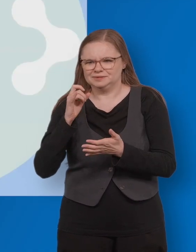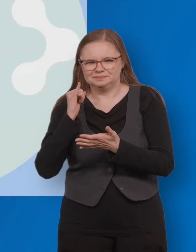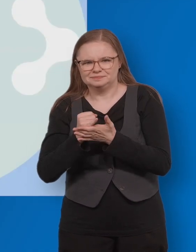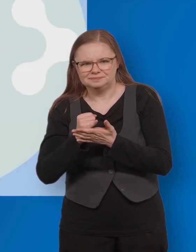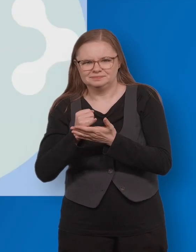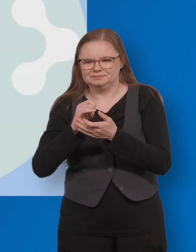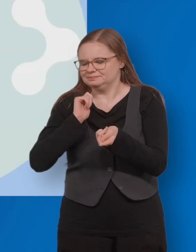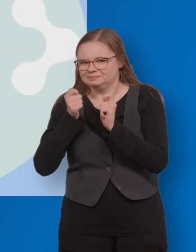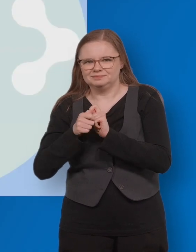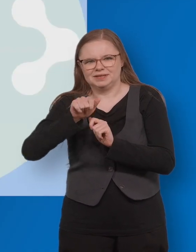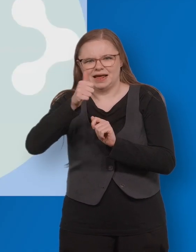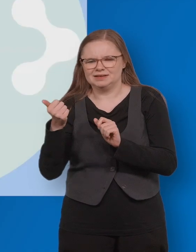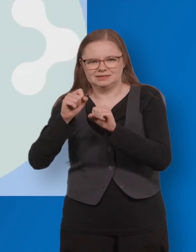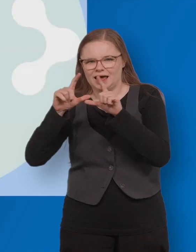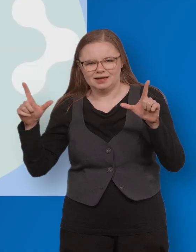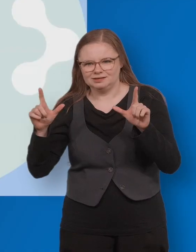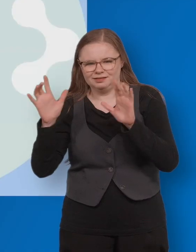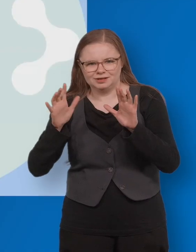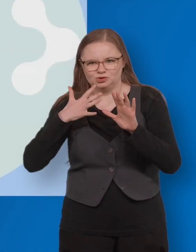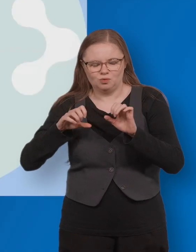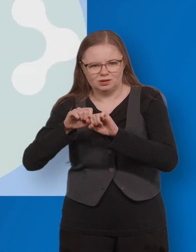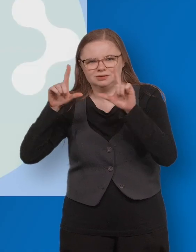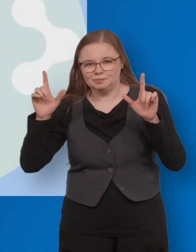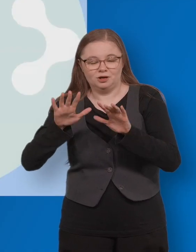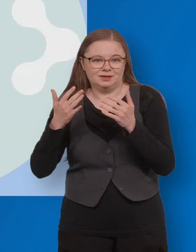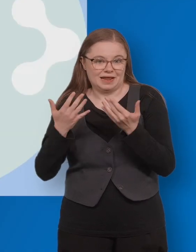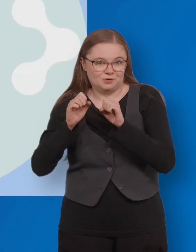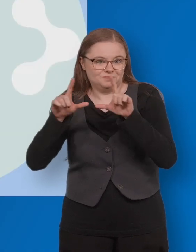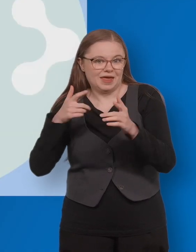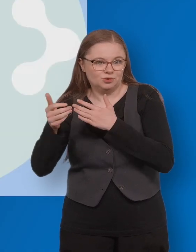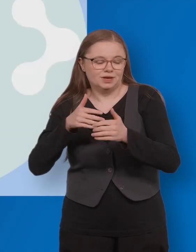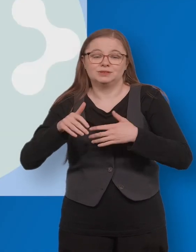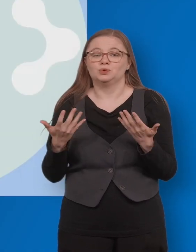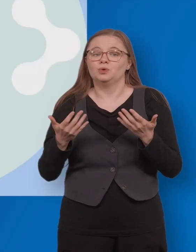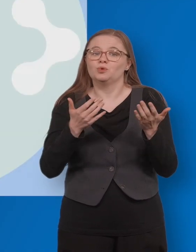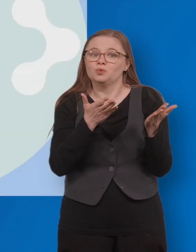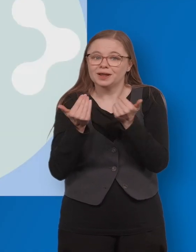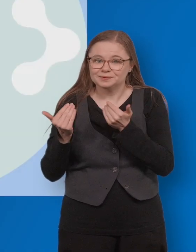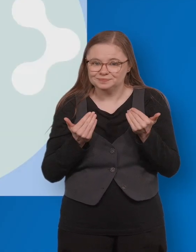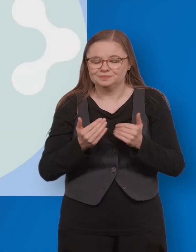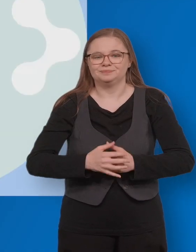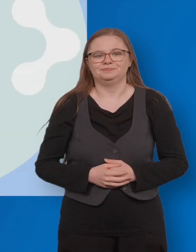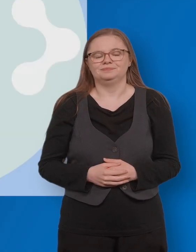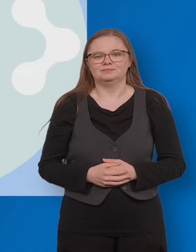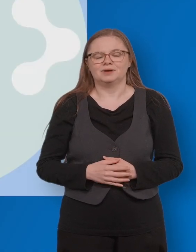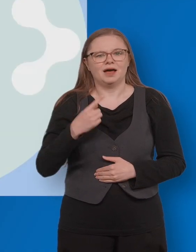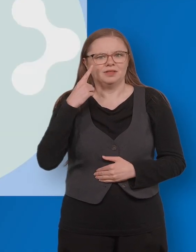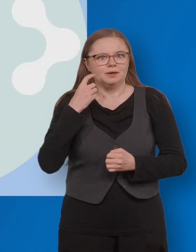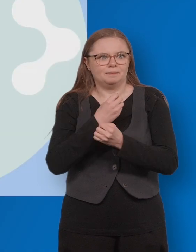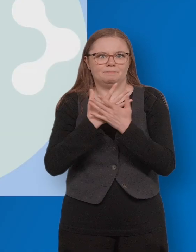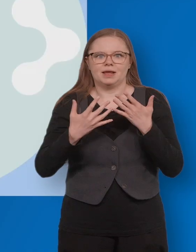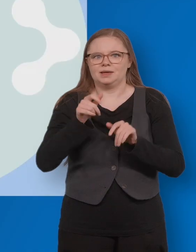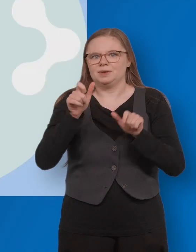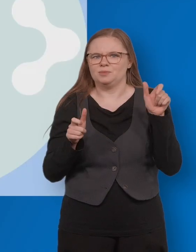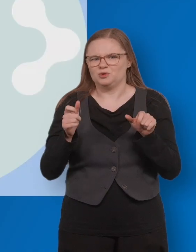just change to the next slide, which I didn't want to put up straight away. So welcome, everybody. I suspect many people on this call